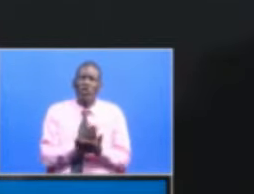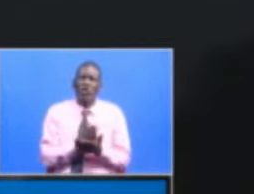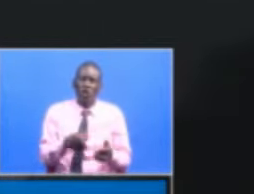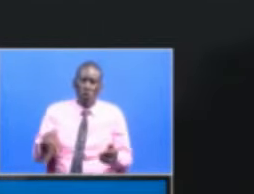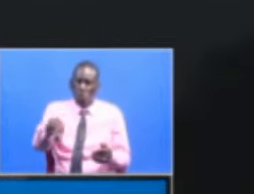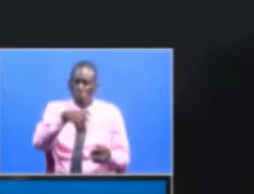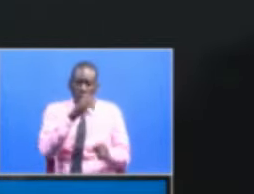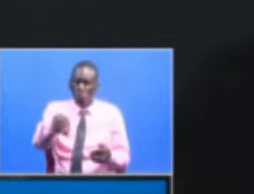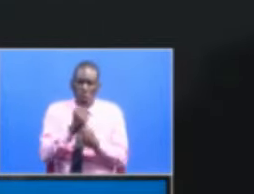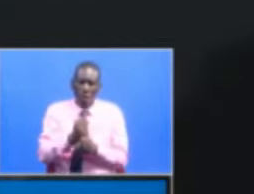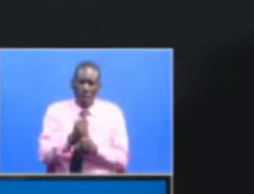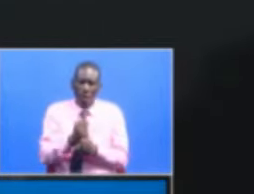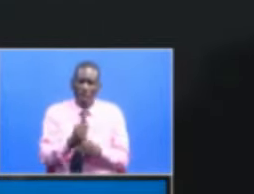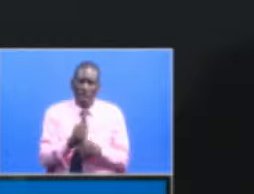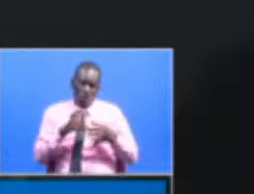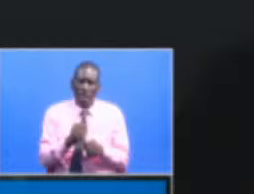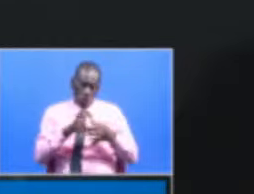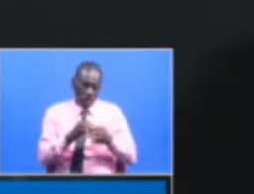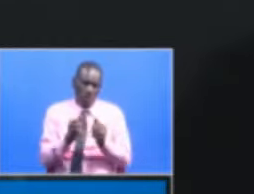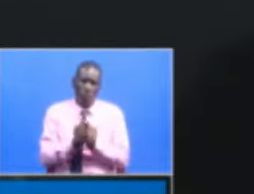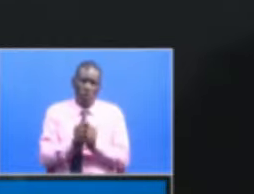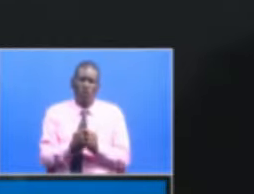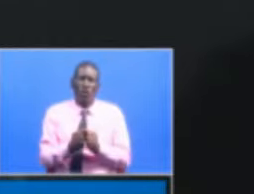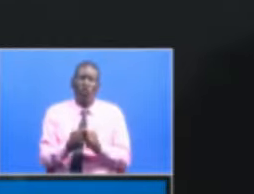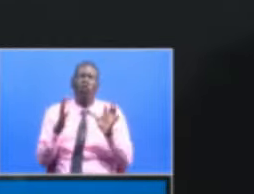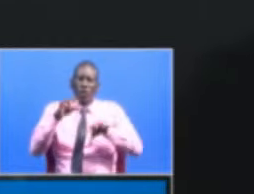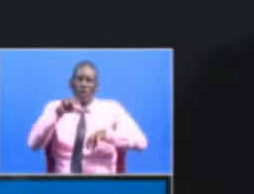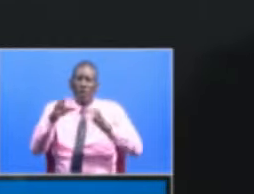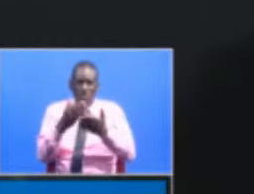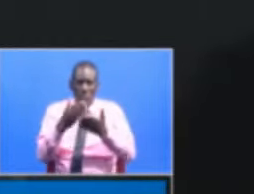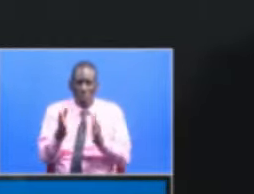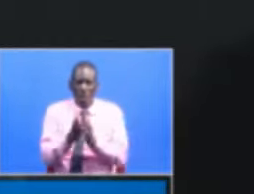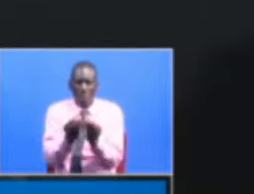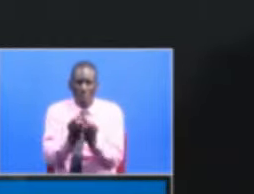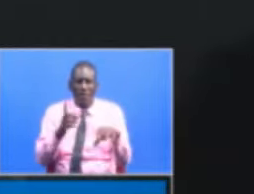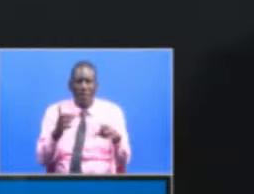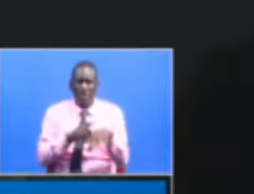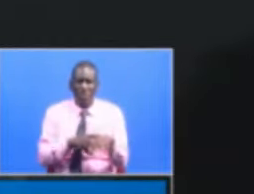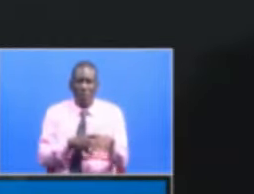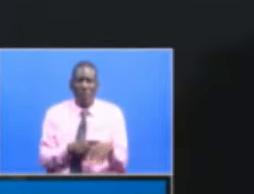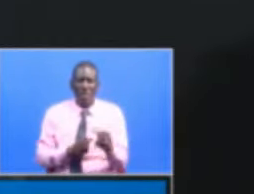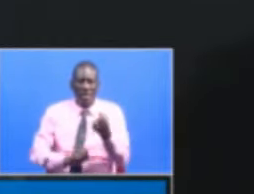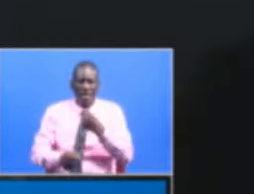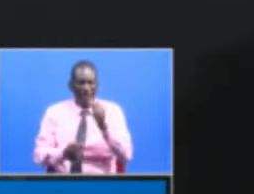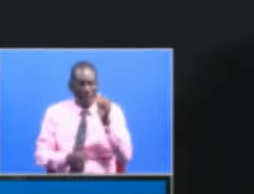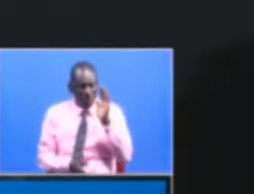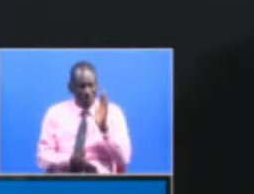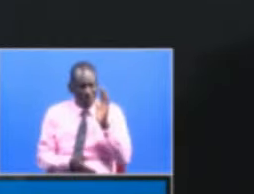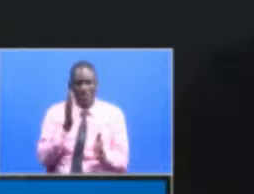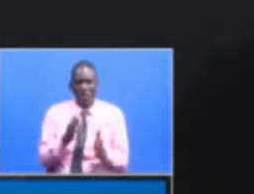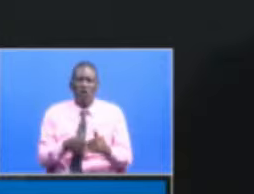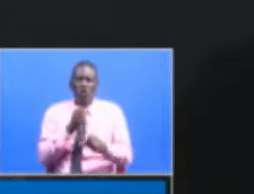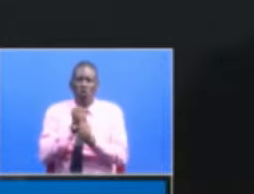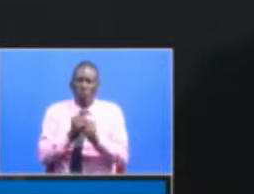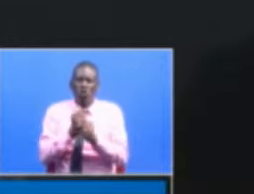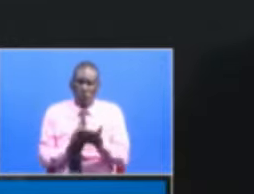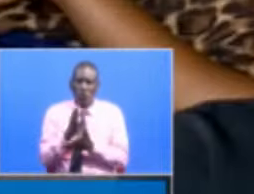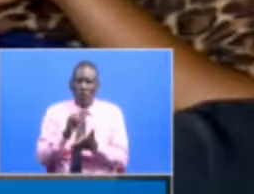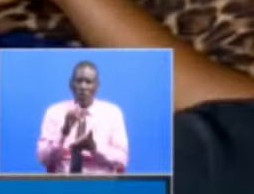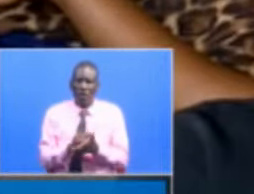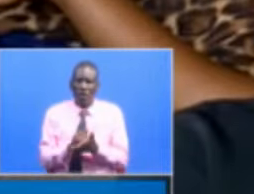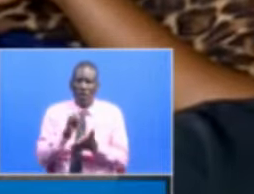and coordinate well with the wildlife department. And most of the time, they react very fast to make sure that even in